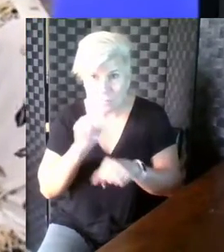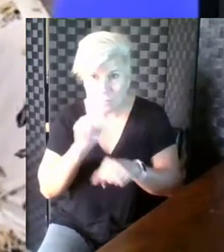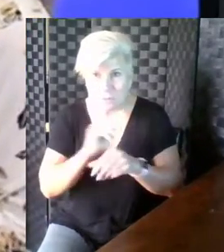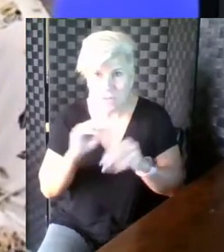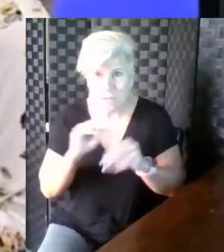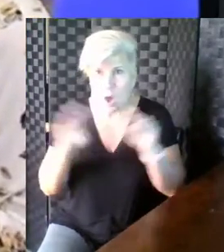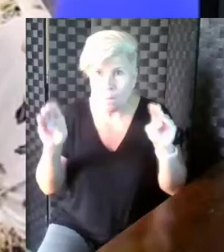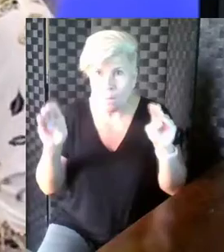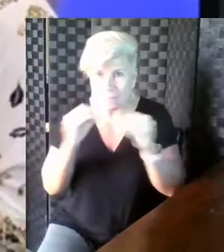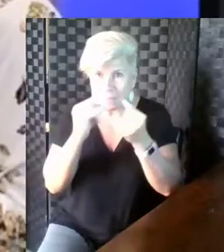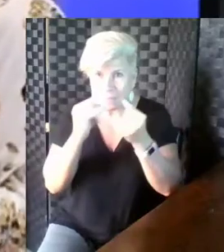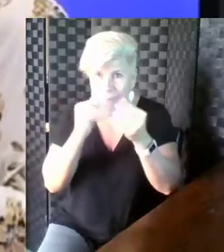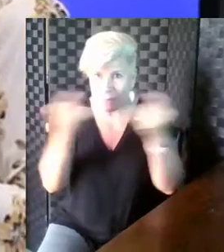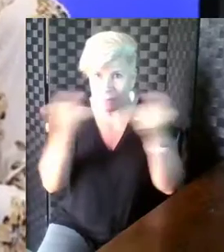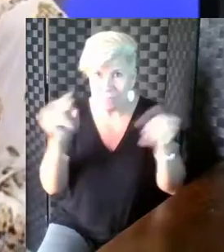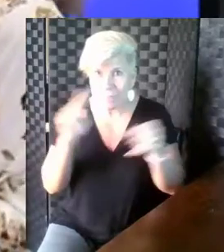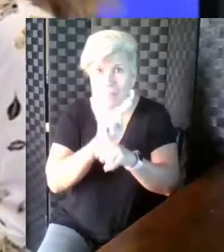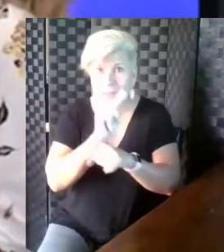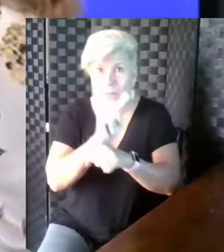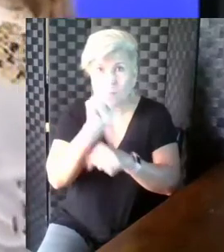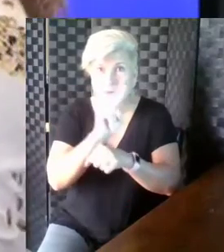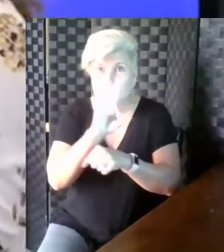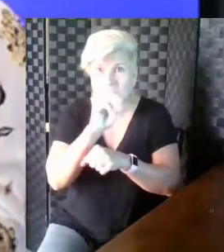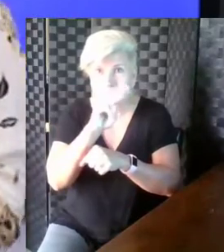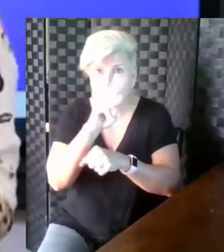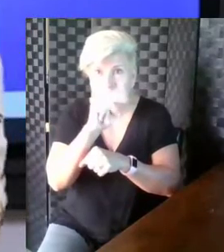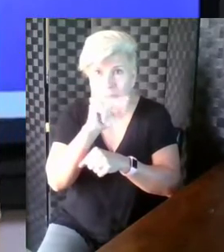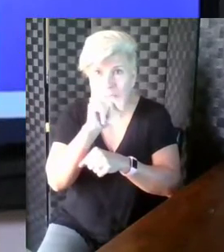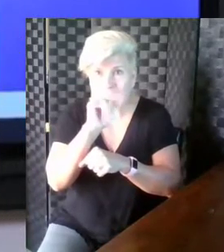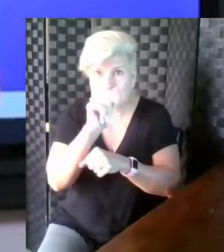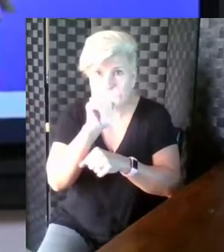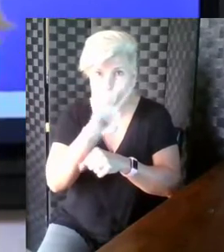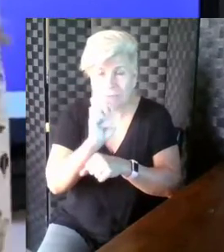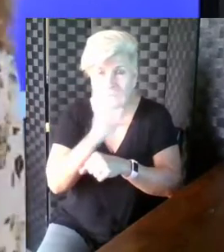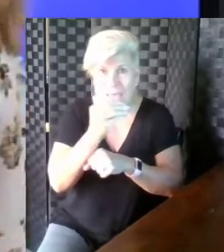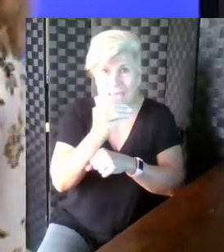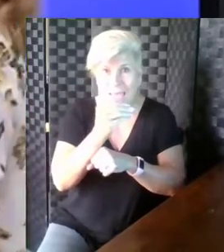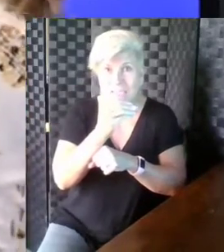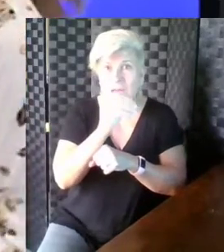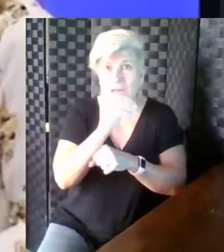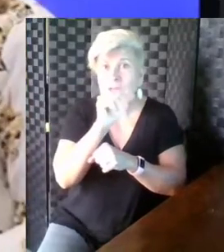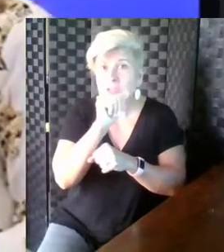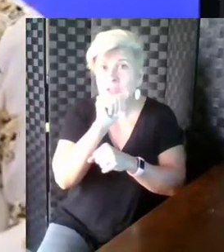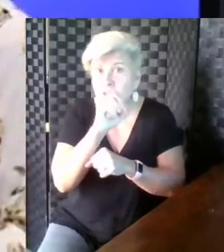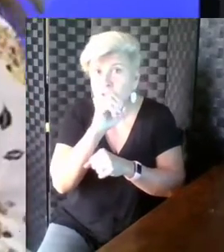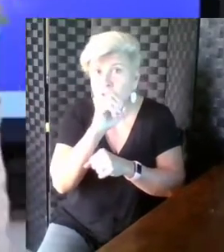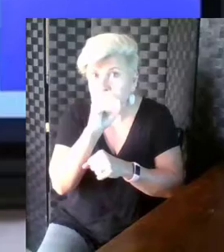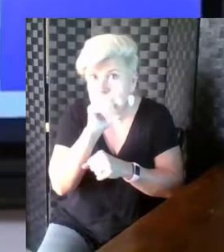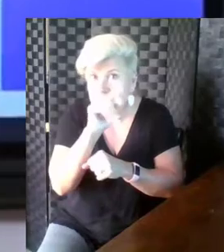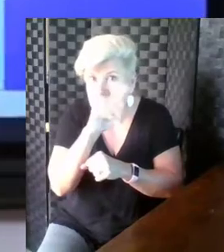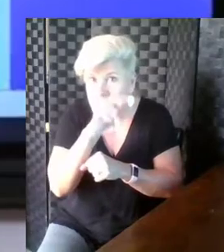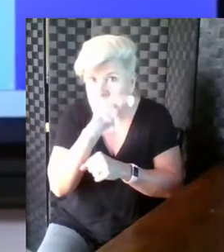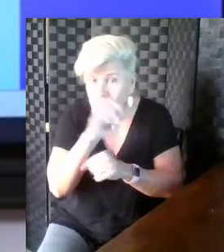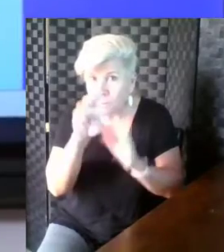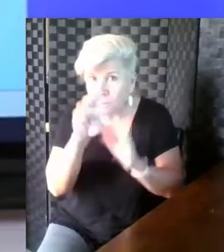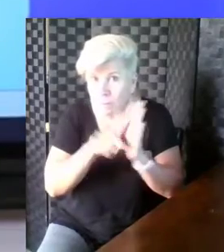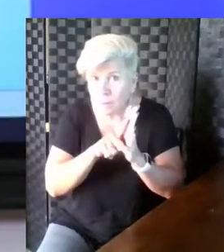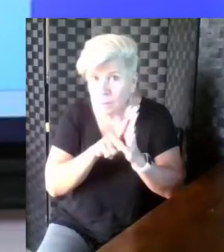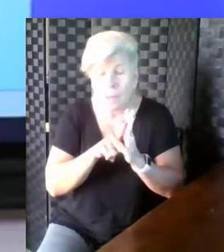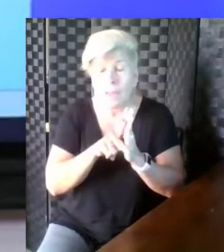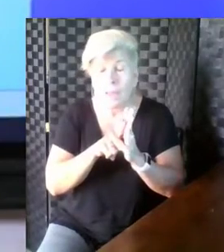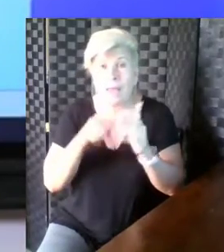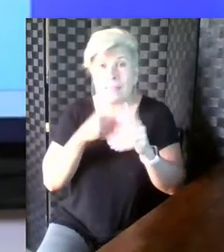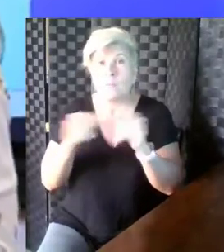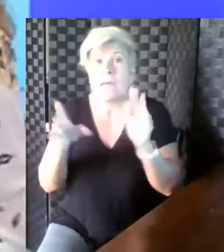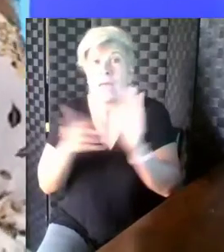used that open number line. Then we used our commutative property and our associative property, and then we added. That's crazy. That's a lot of